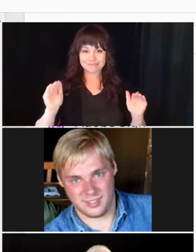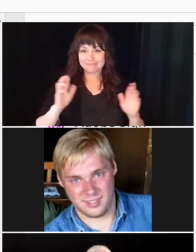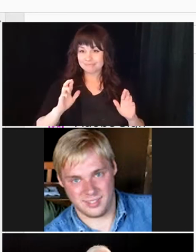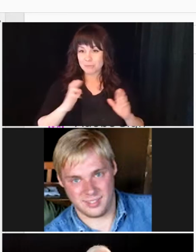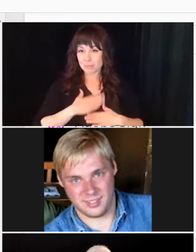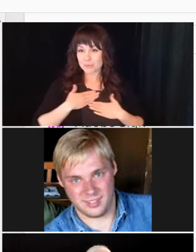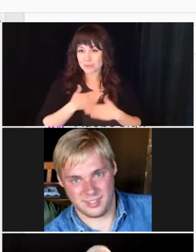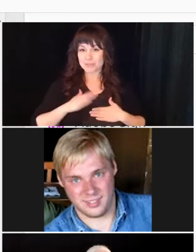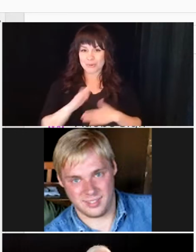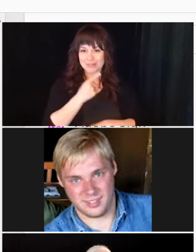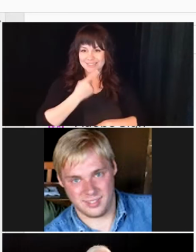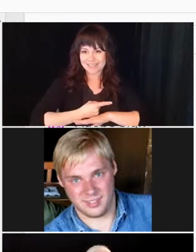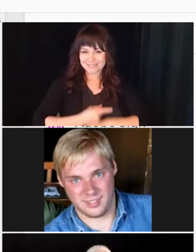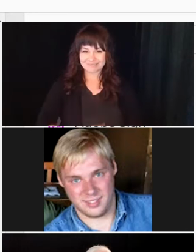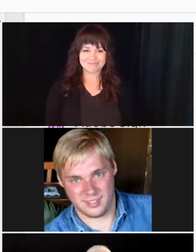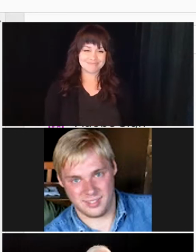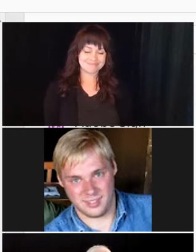the rest of your day.